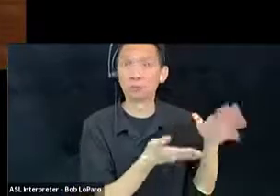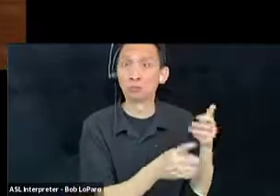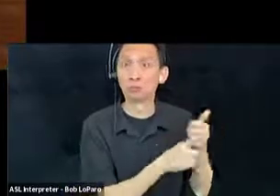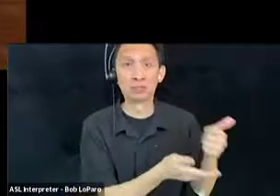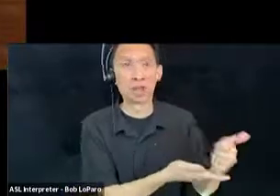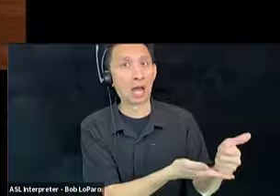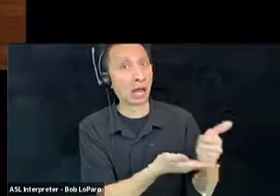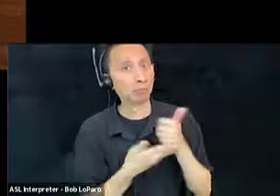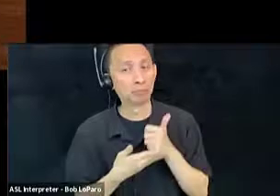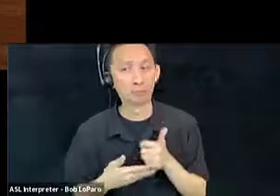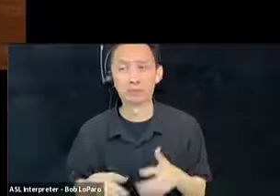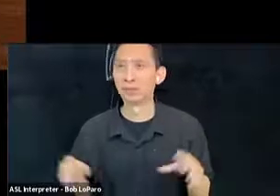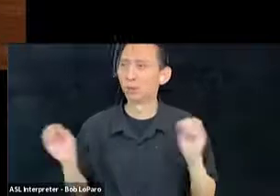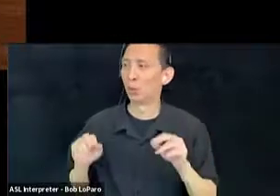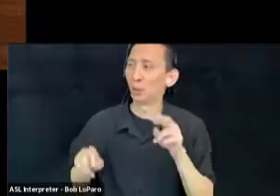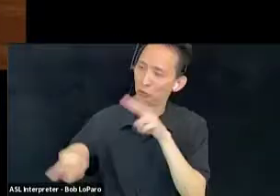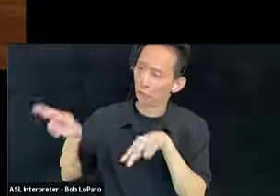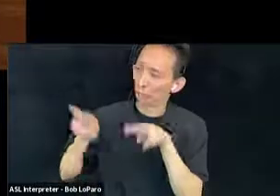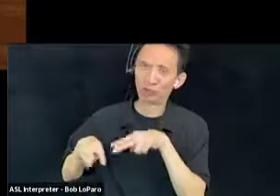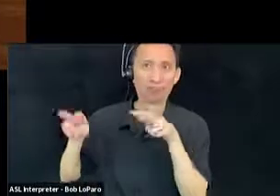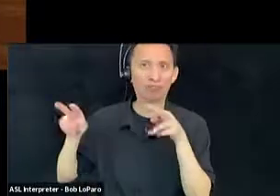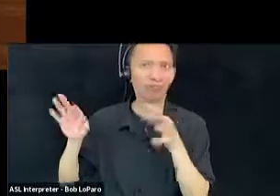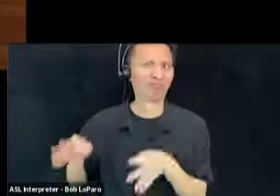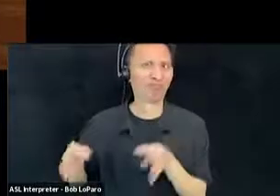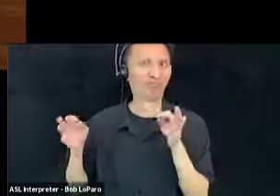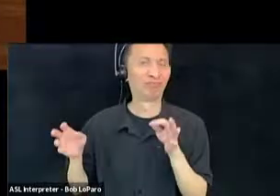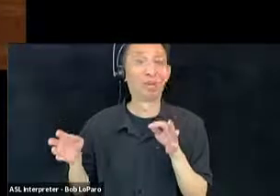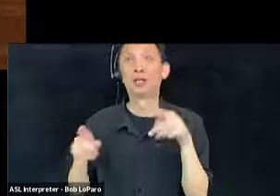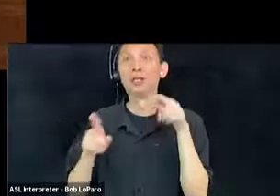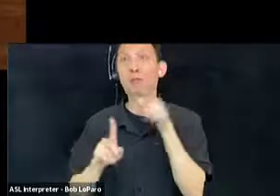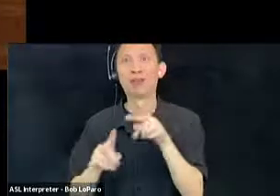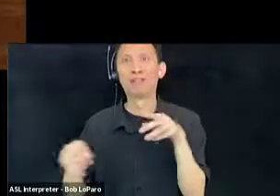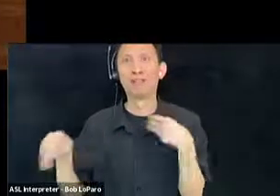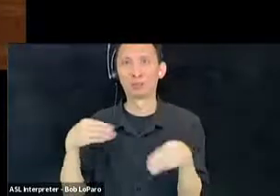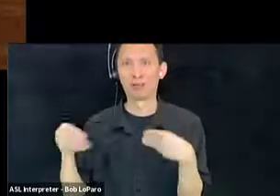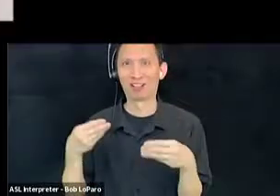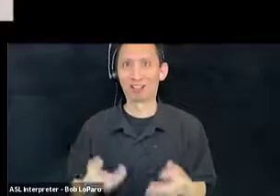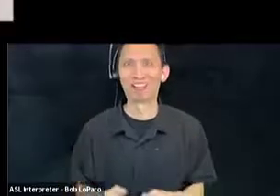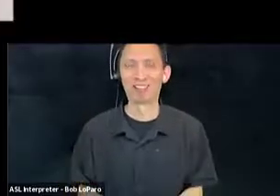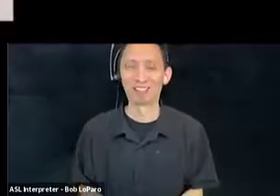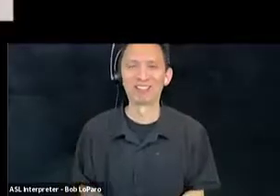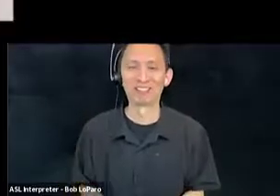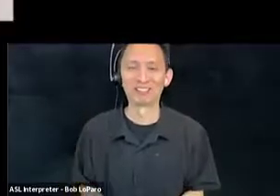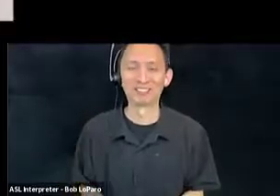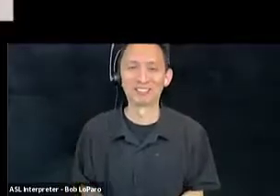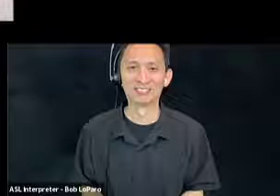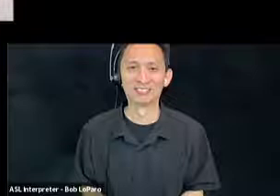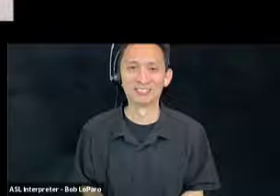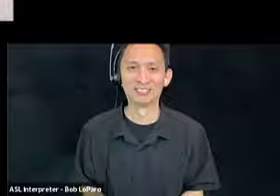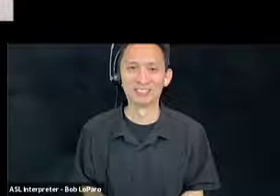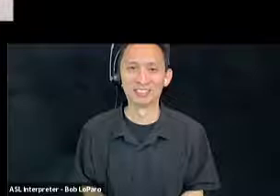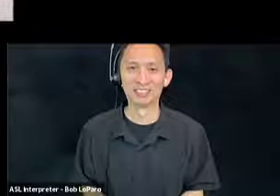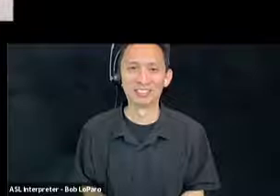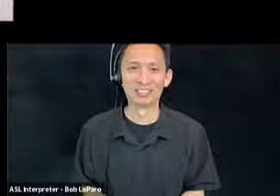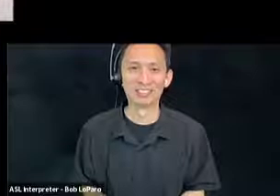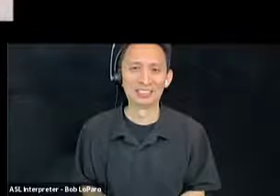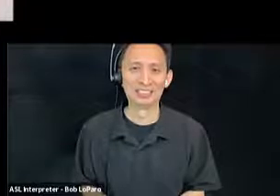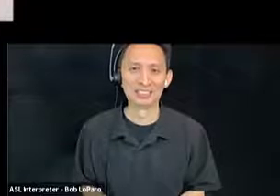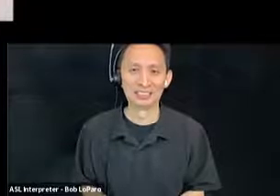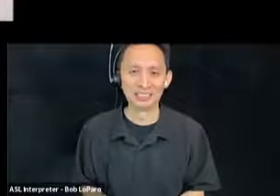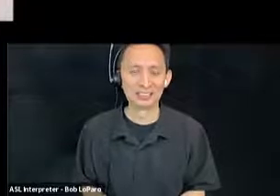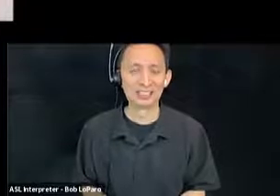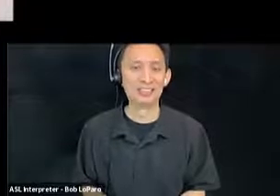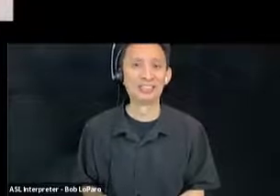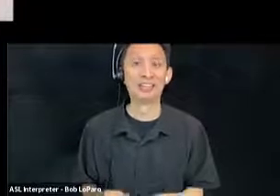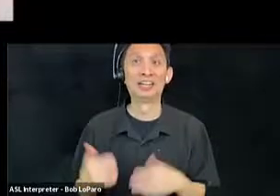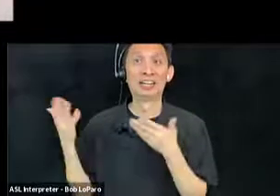No judgment here again, flexibility is key with a calendar system. This is the example that I was telling you about next. So